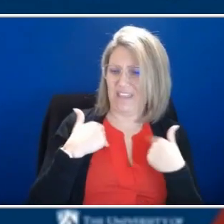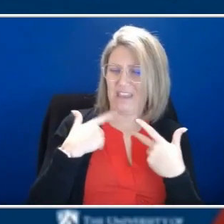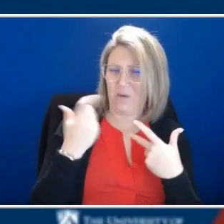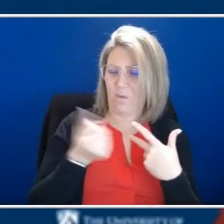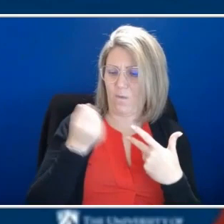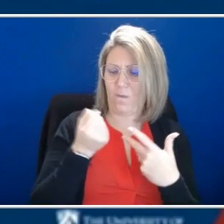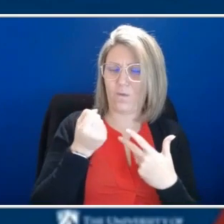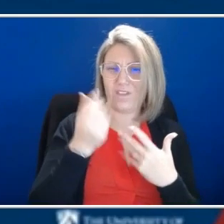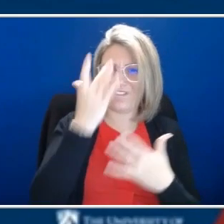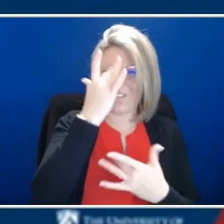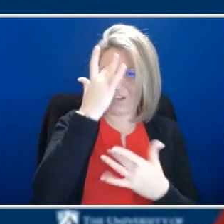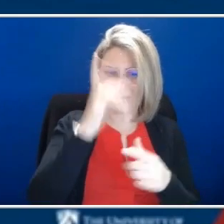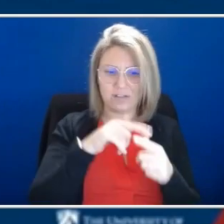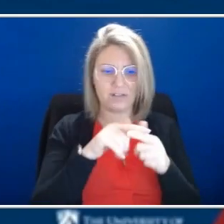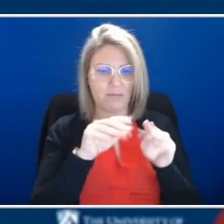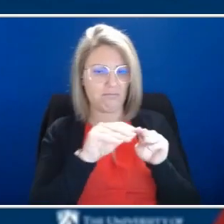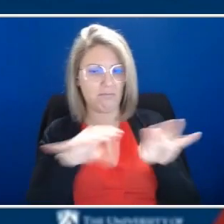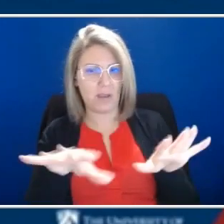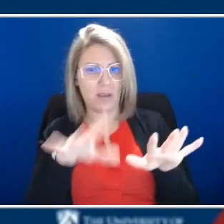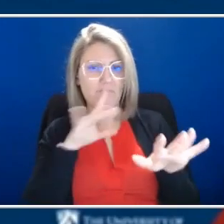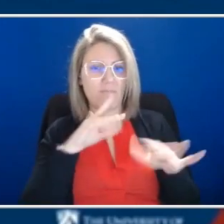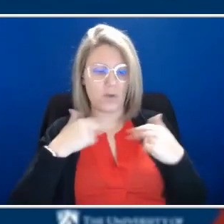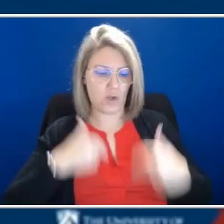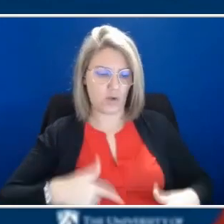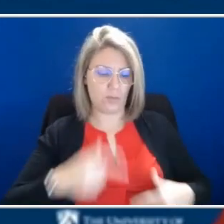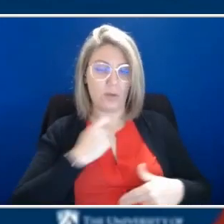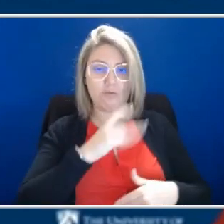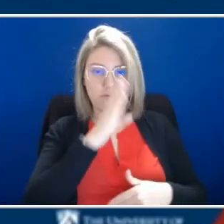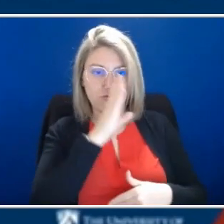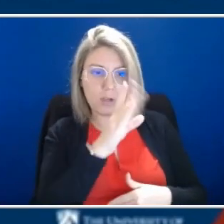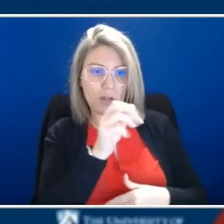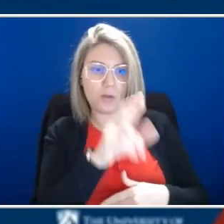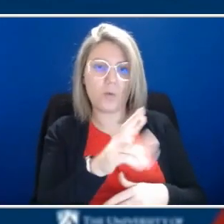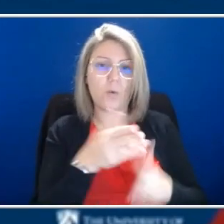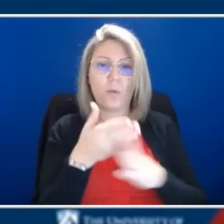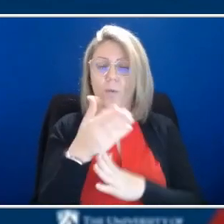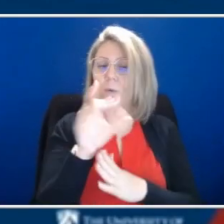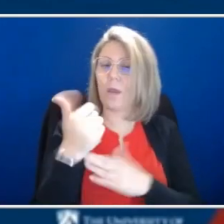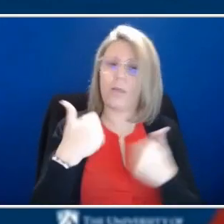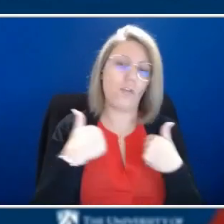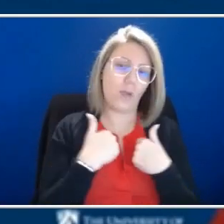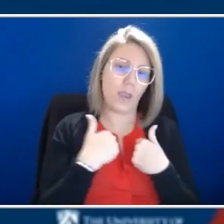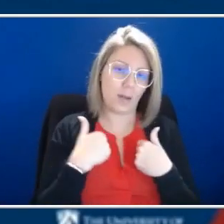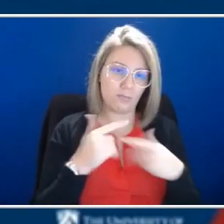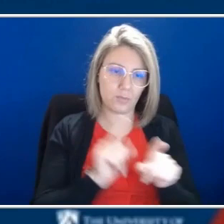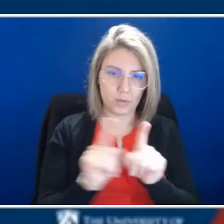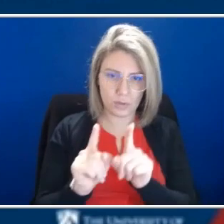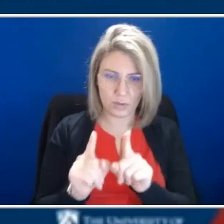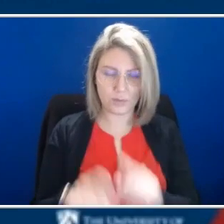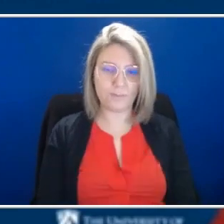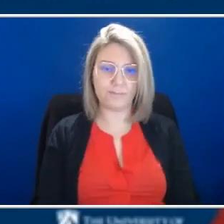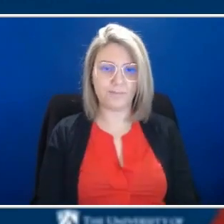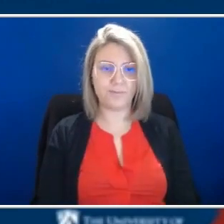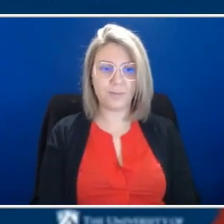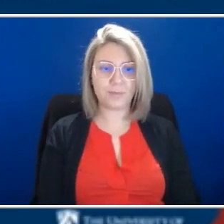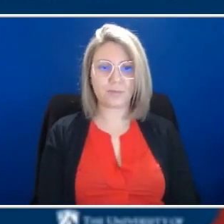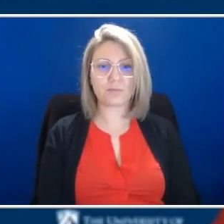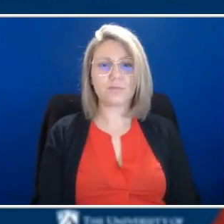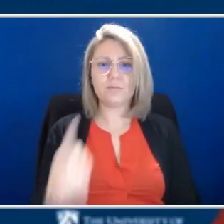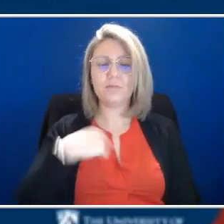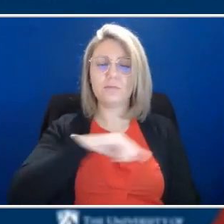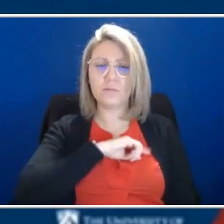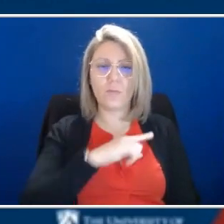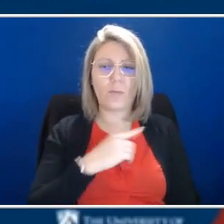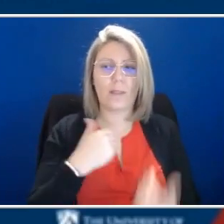over to human populations, either directly or through other animals as well. And, as we have further changes